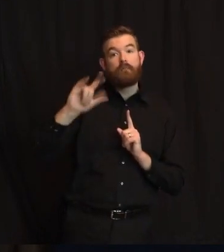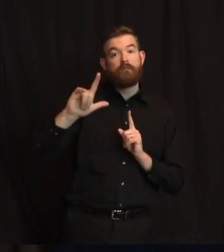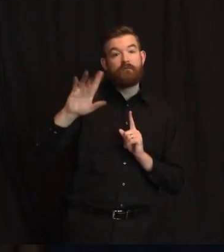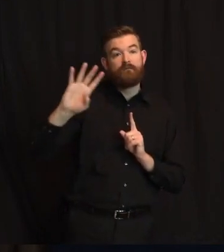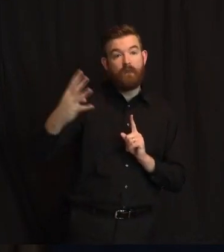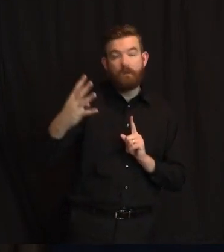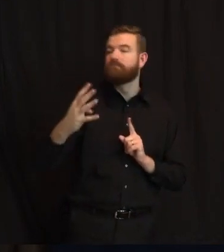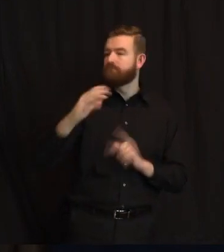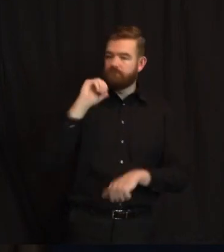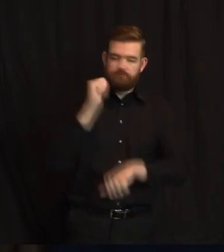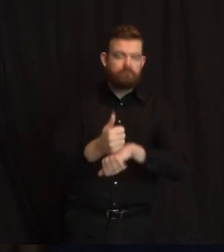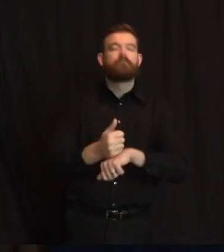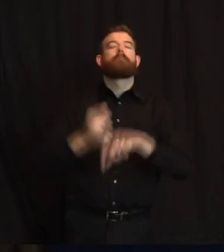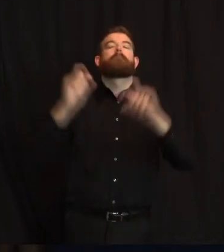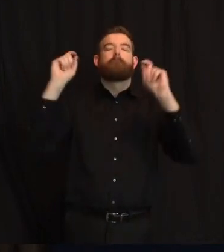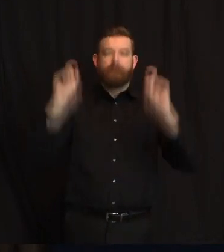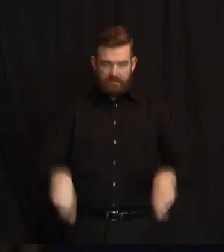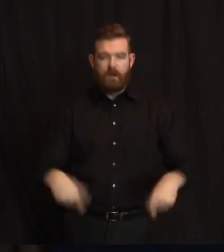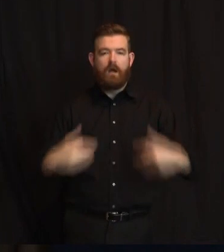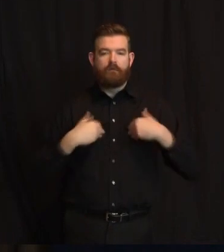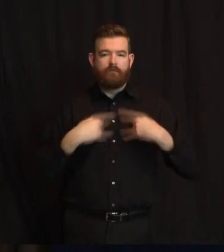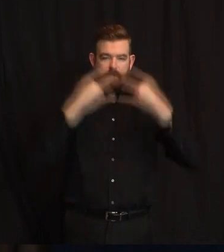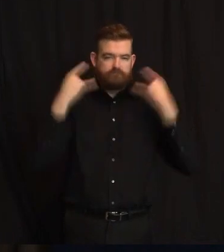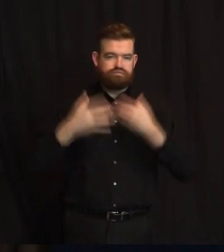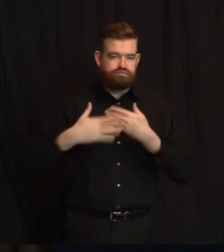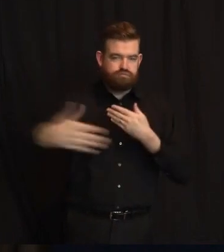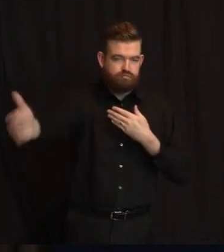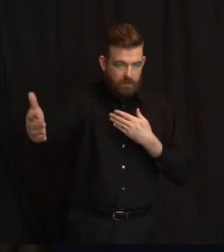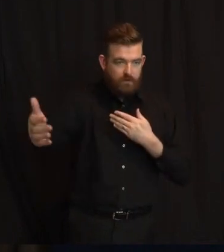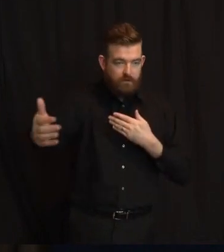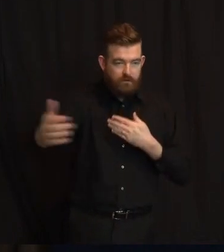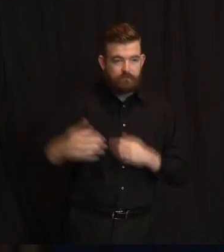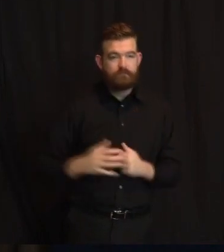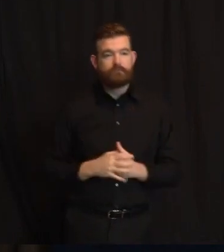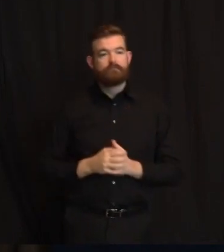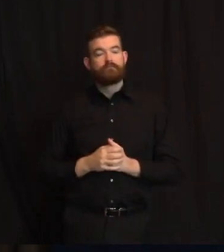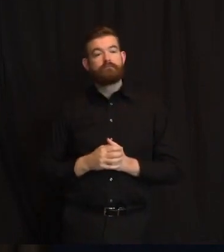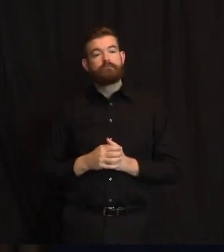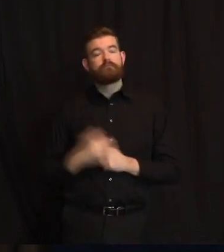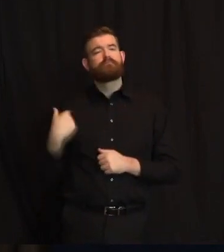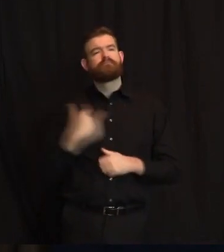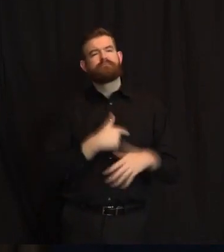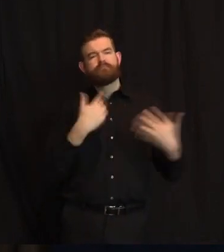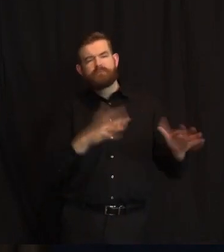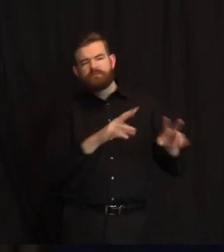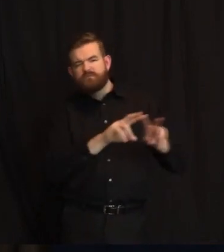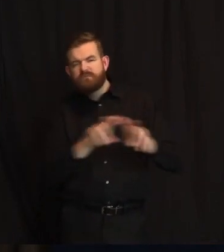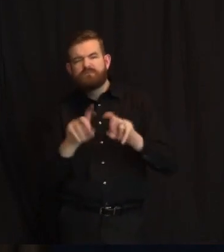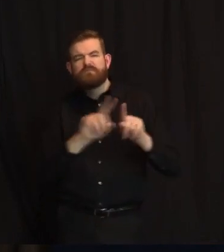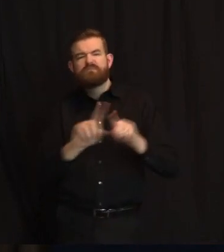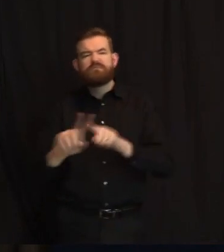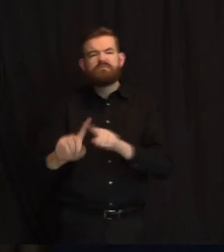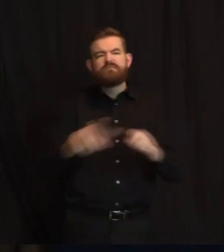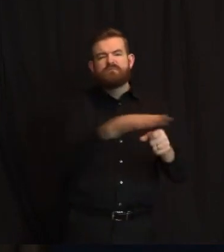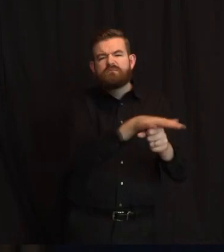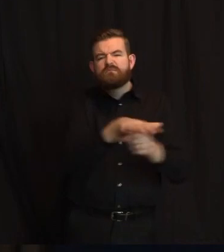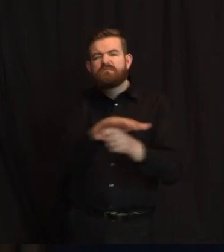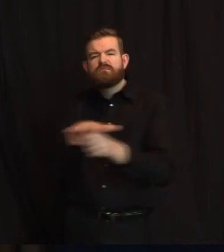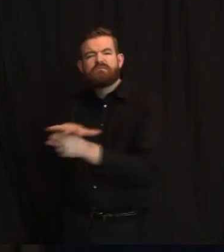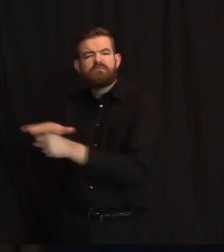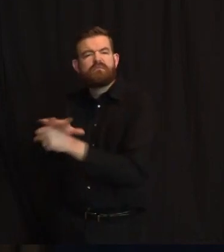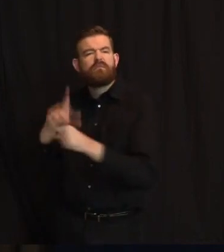look at all of our quarantine and isolated areas in the department, ensuring that we have capacity.